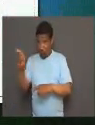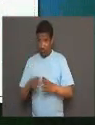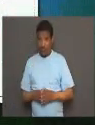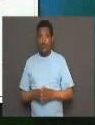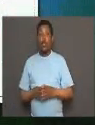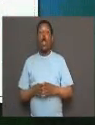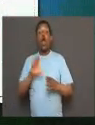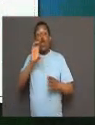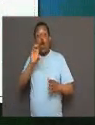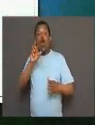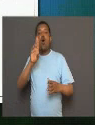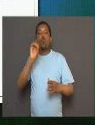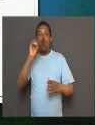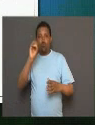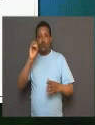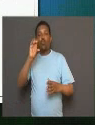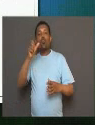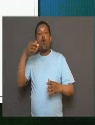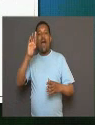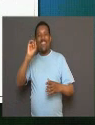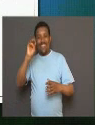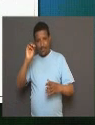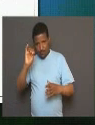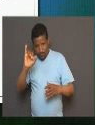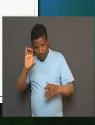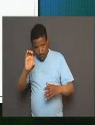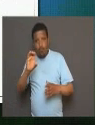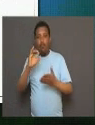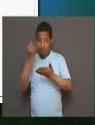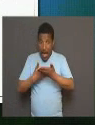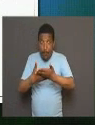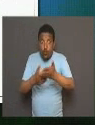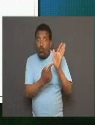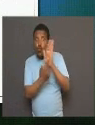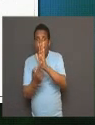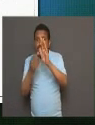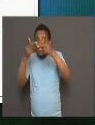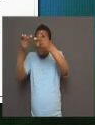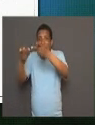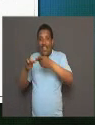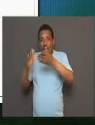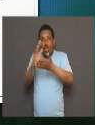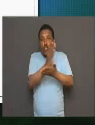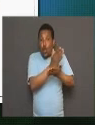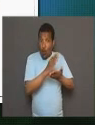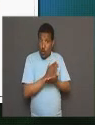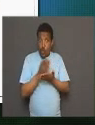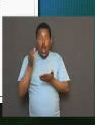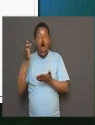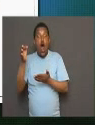A chorochromatic map shows the spatial distribution